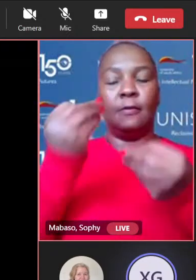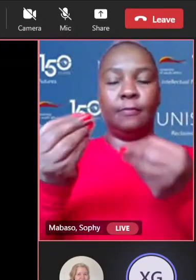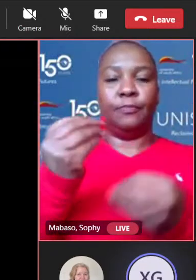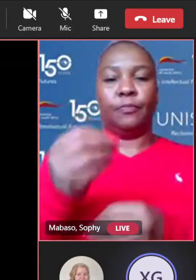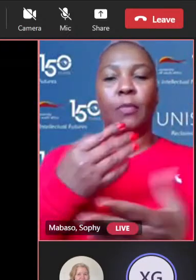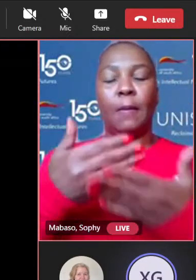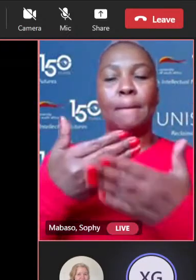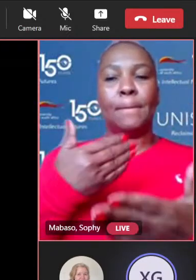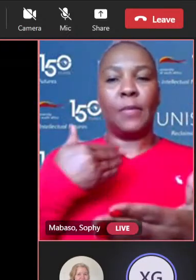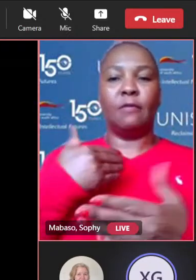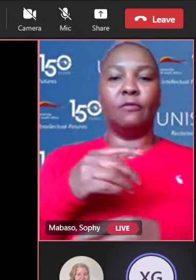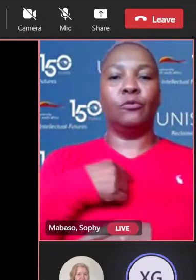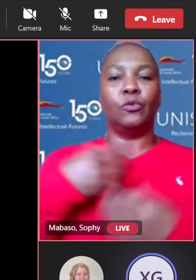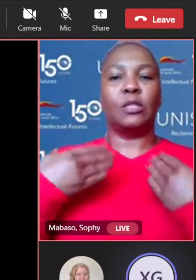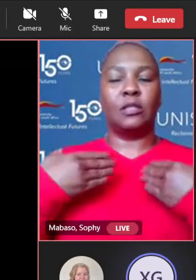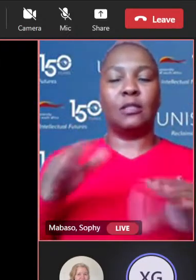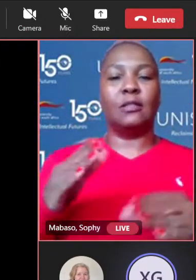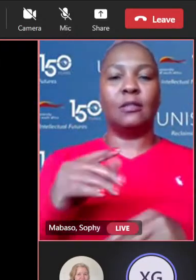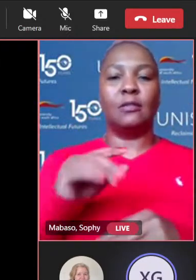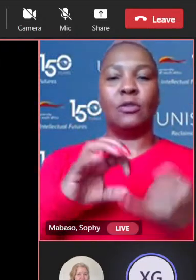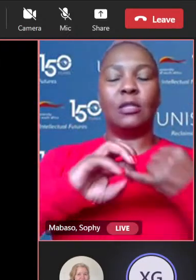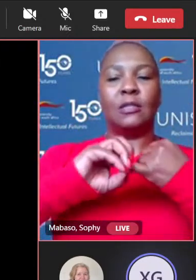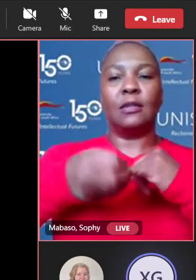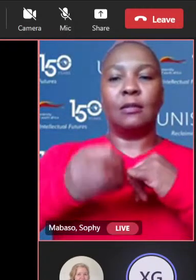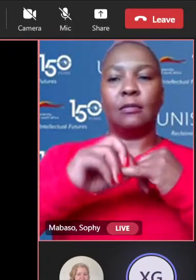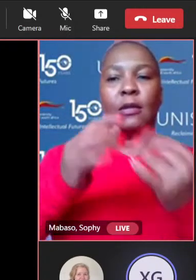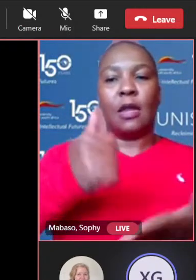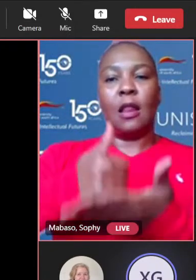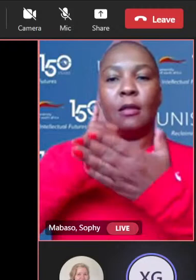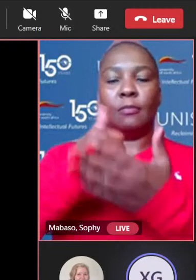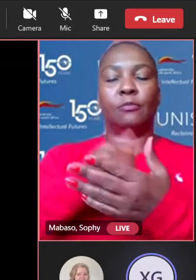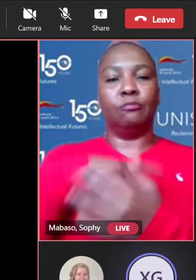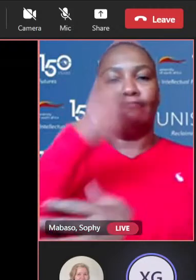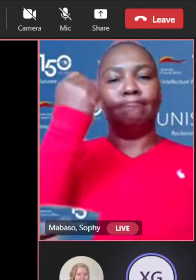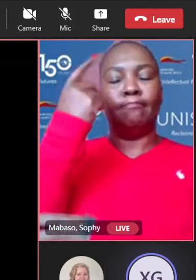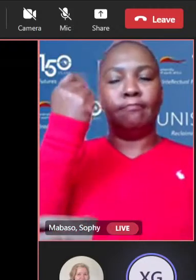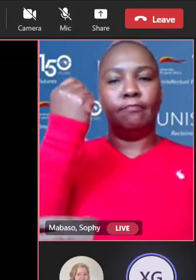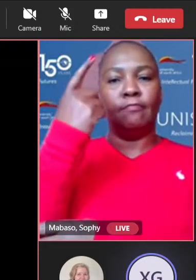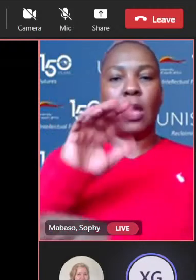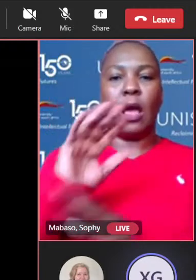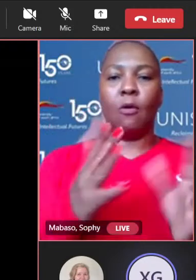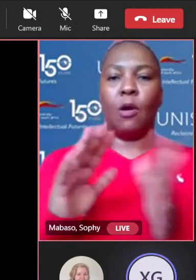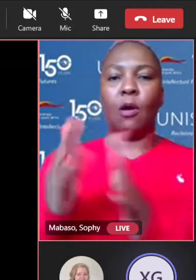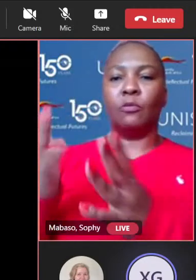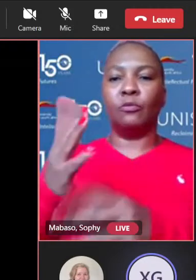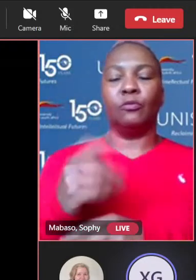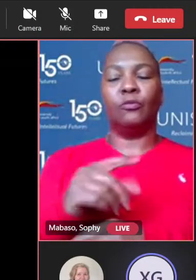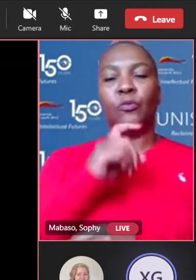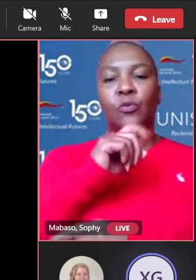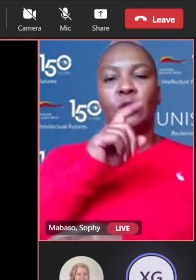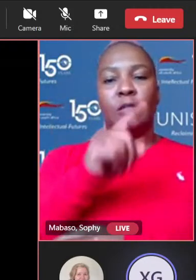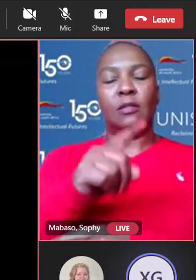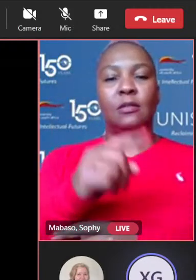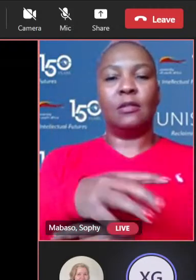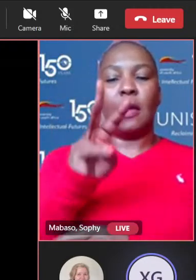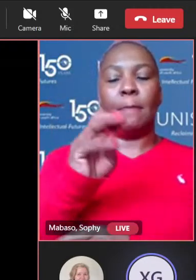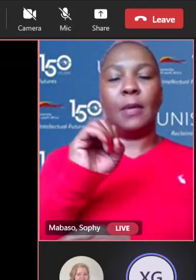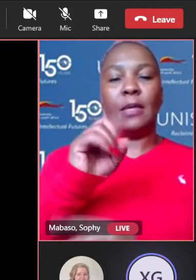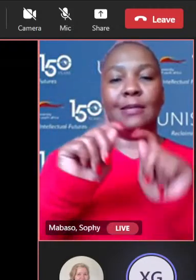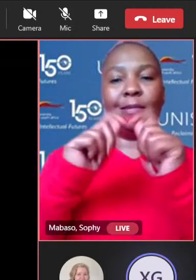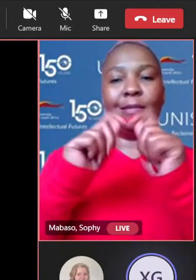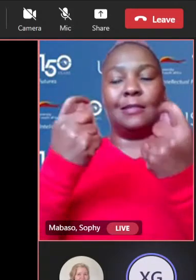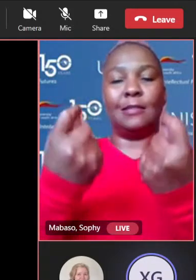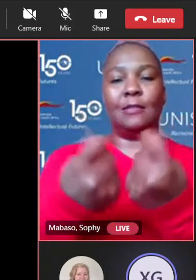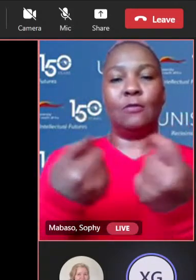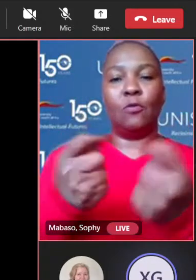you start using it, we also try to help you understand how you must use it and what the rules of MS Teams are, so that you don't disrupt